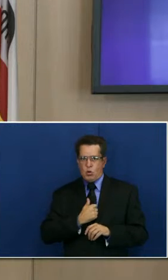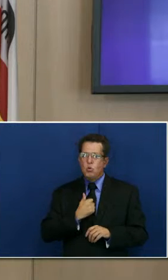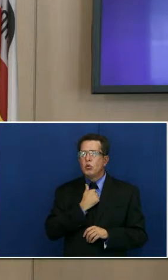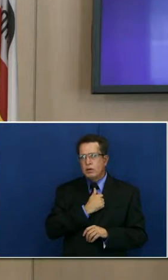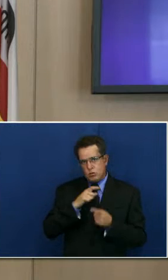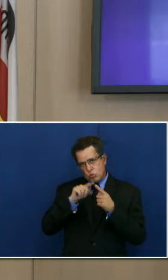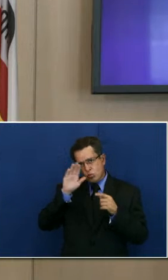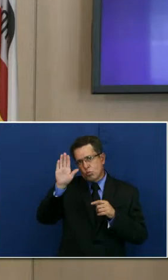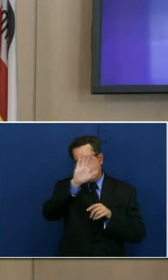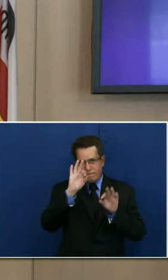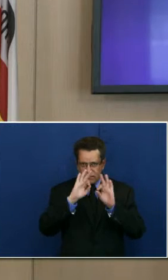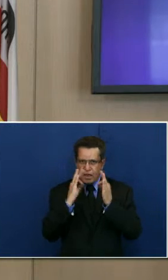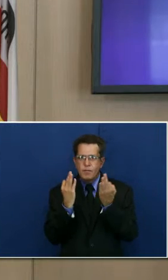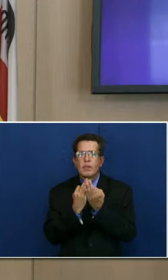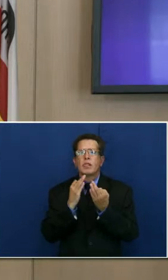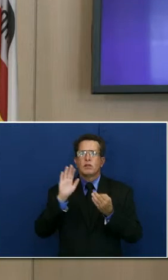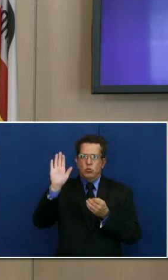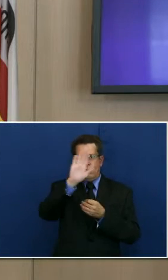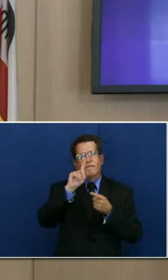condolences to the family, friends